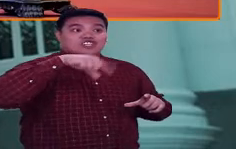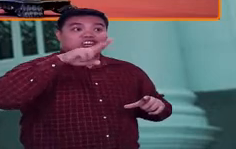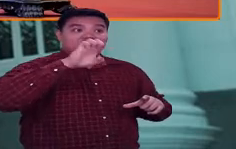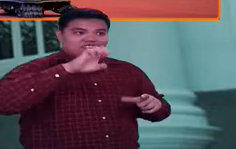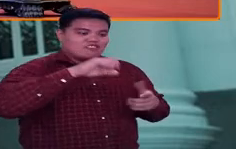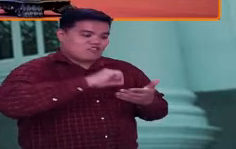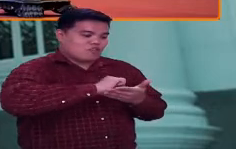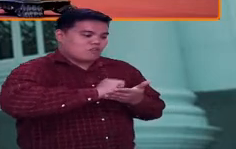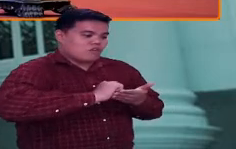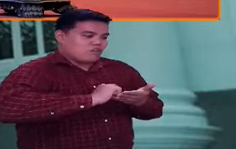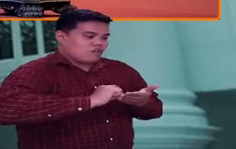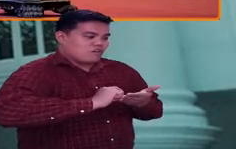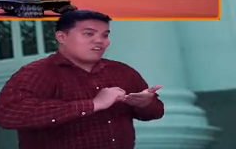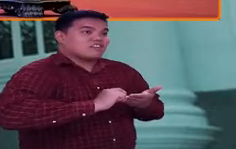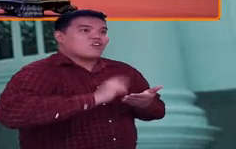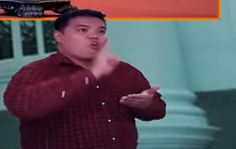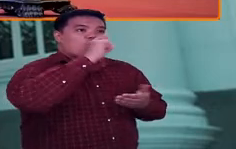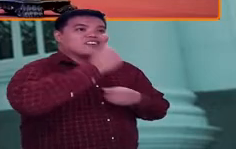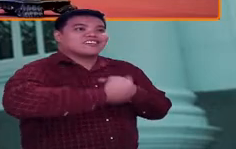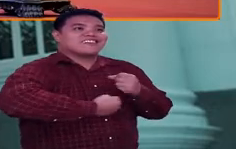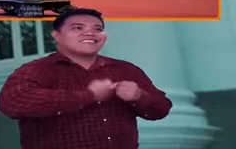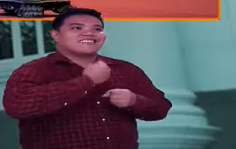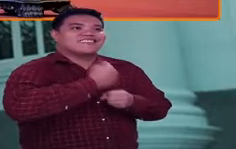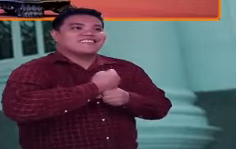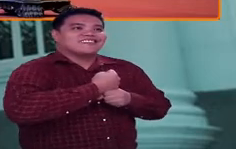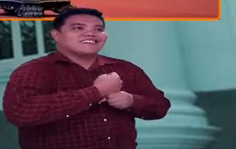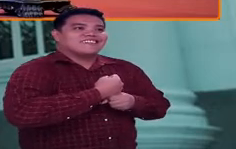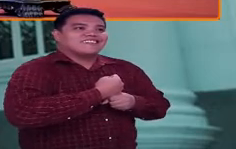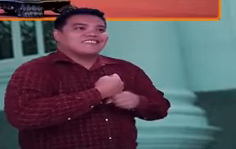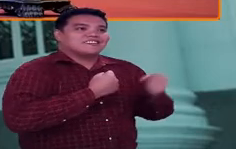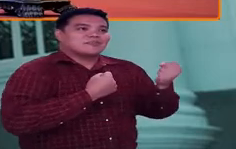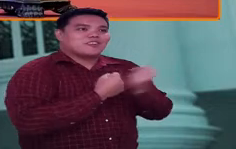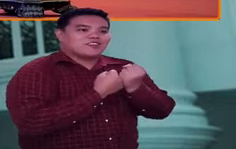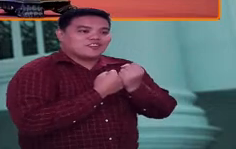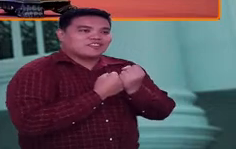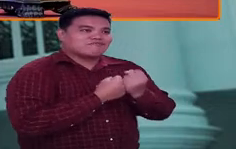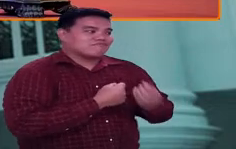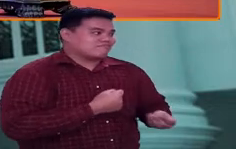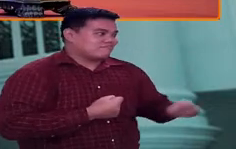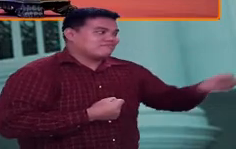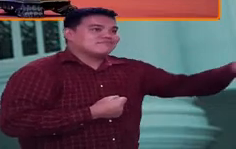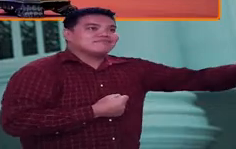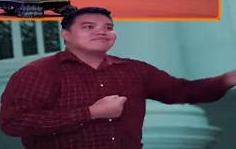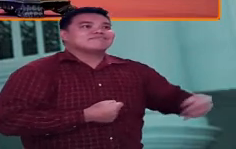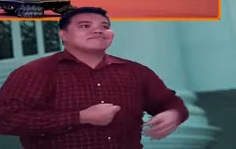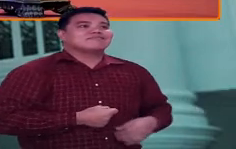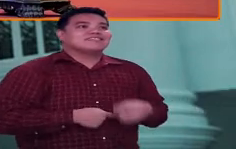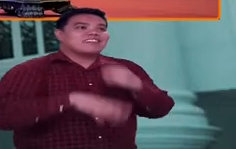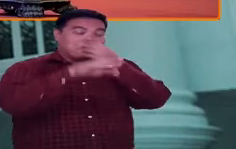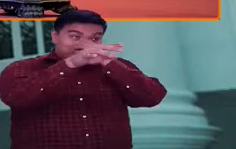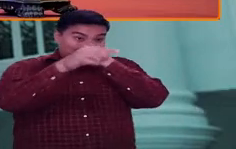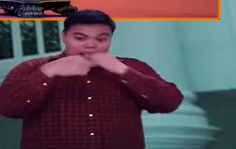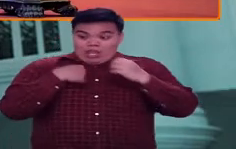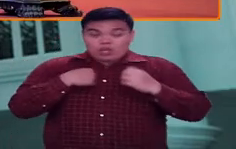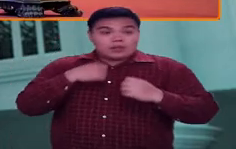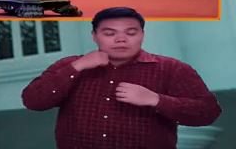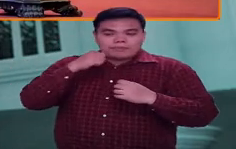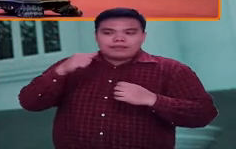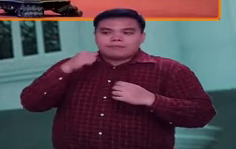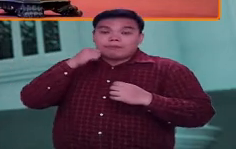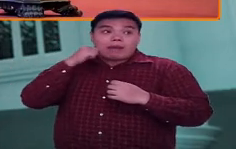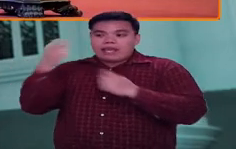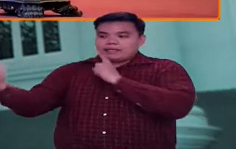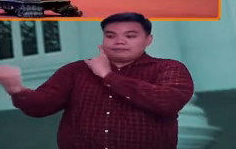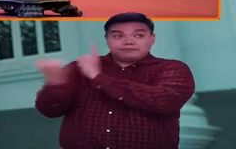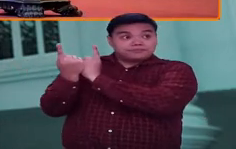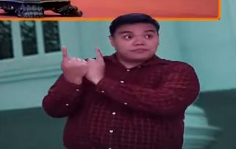giving. An unusual, unexpected provision. I met a lady who said that she was in her home